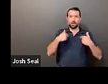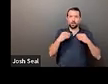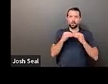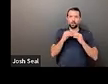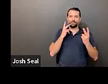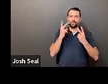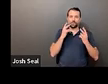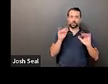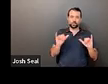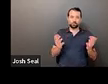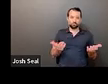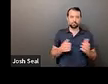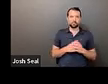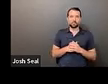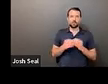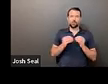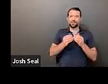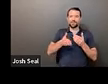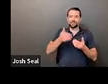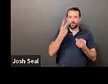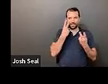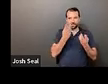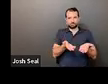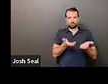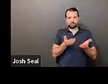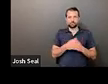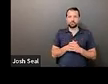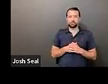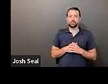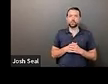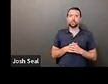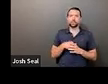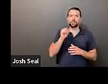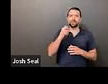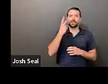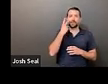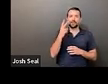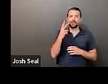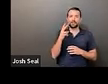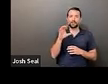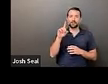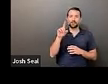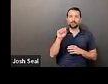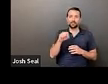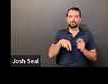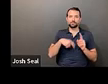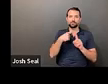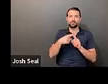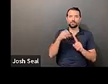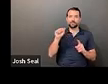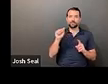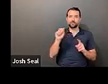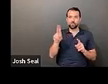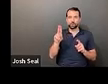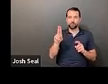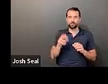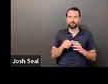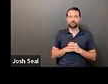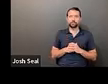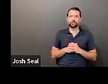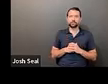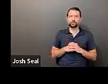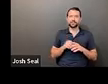represent this. And this looks at CDS and it looks at the SAUs, because as you know, CDS has a different time